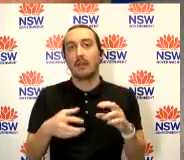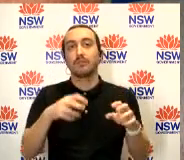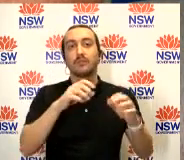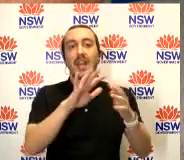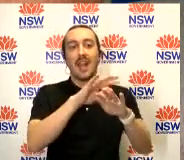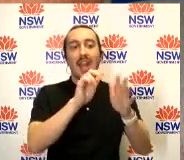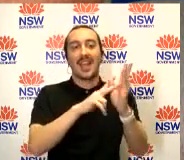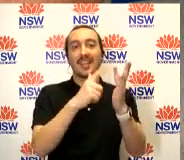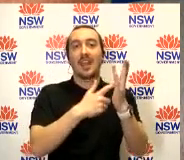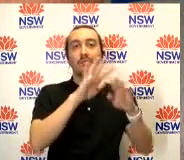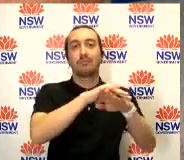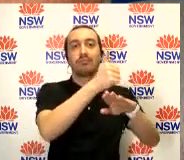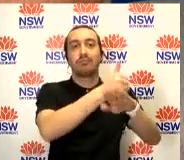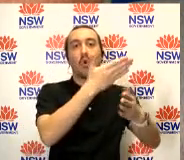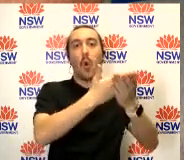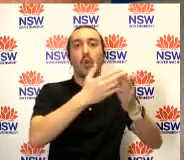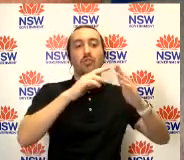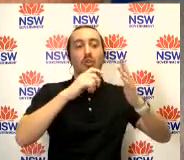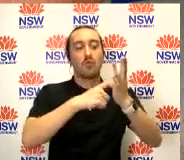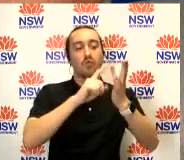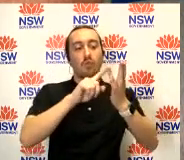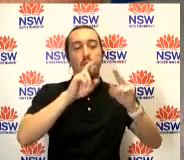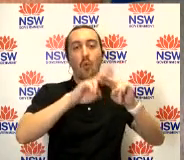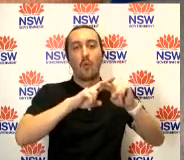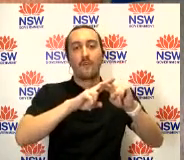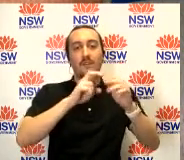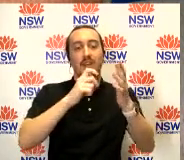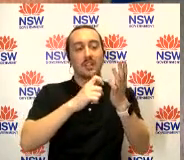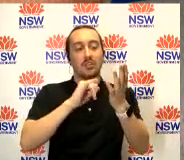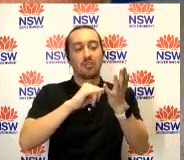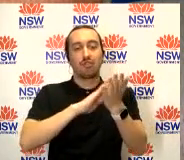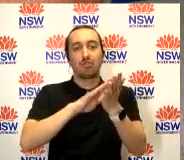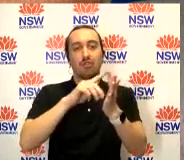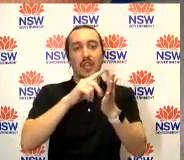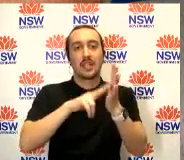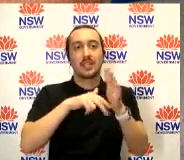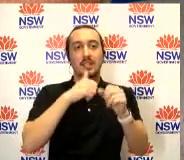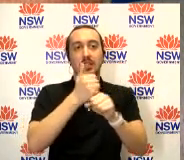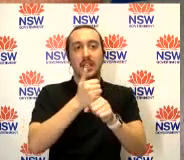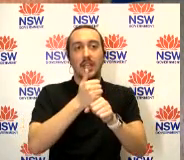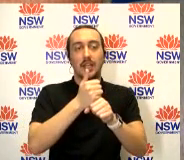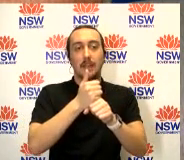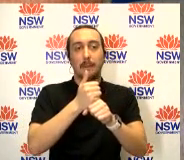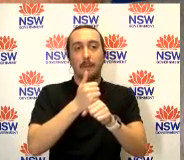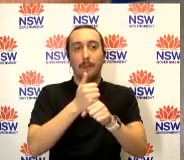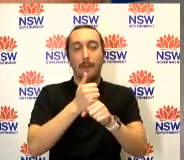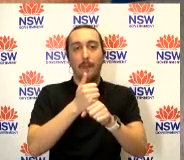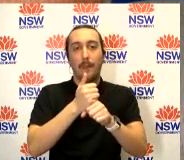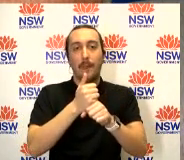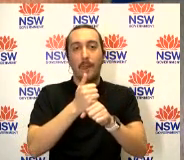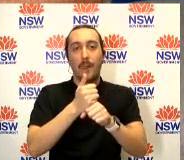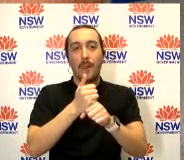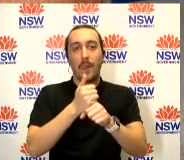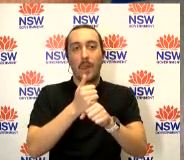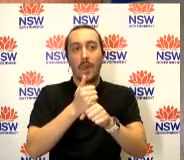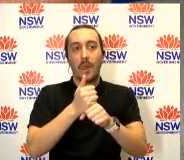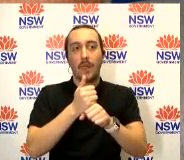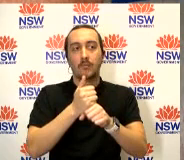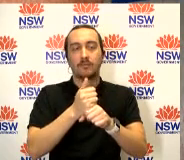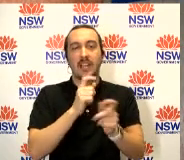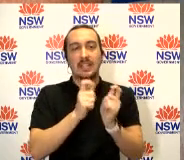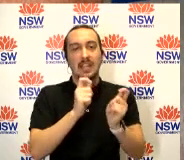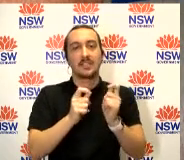pull test on it, because the way the standard works for the loading, it's actually an ultimate load test that they have to hold. You